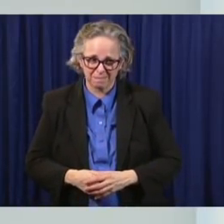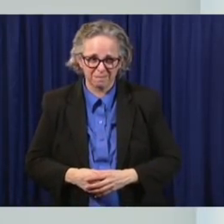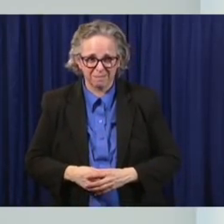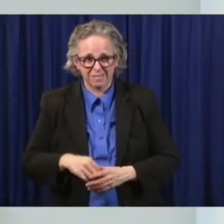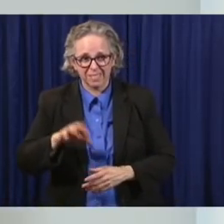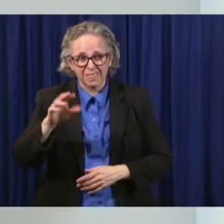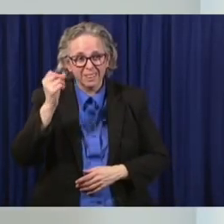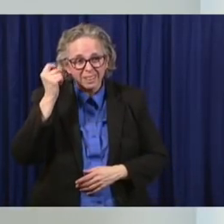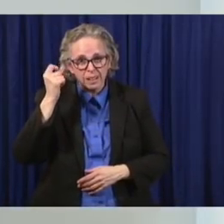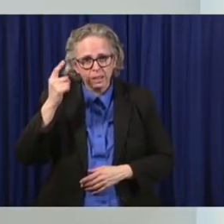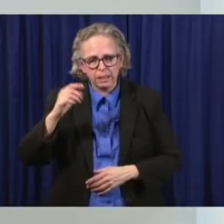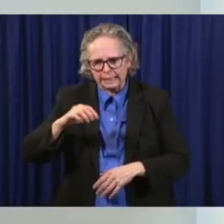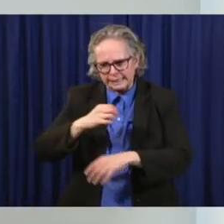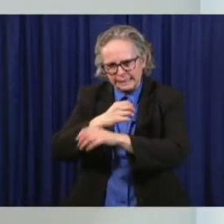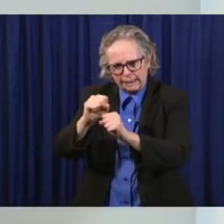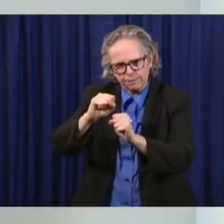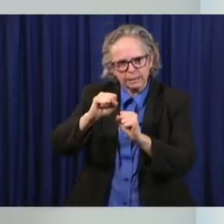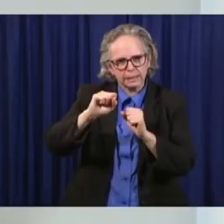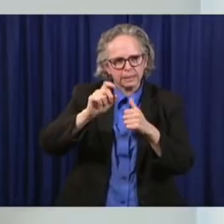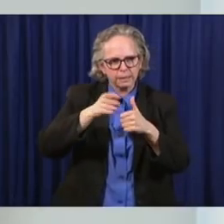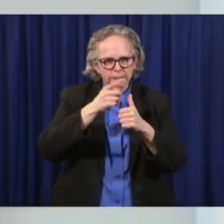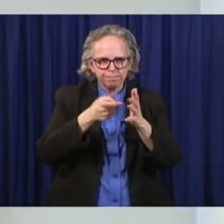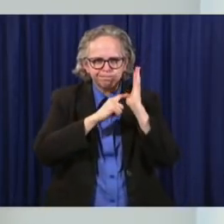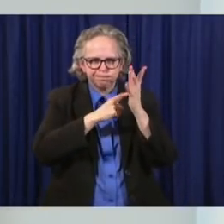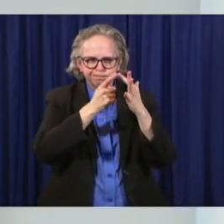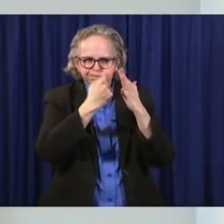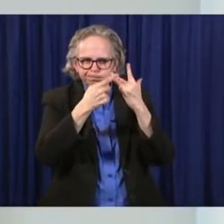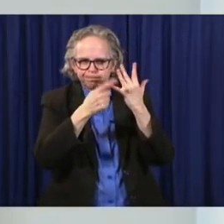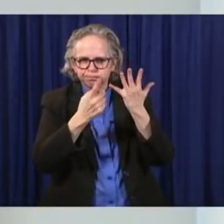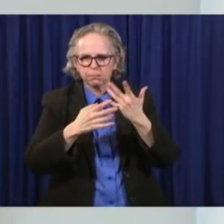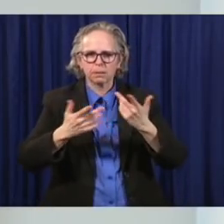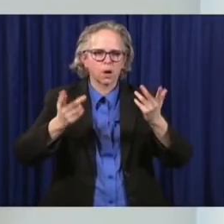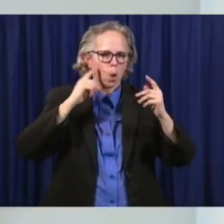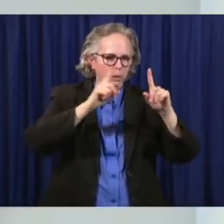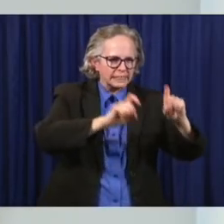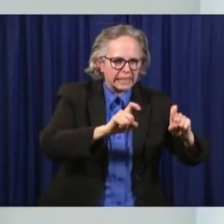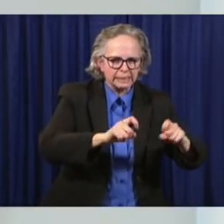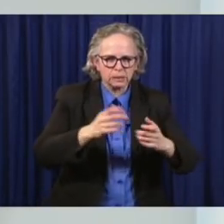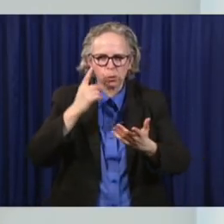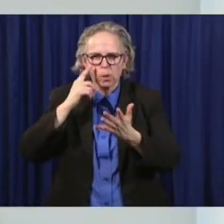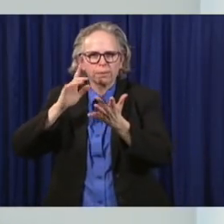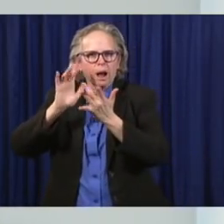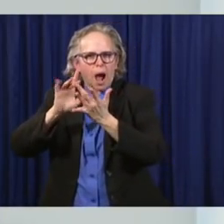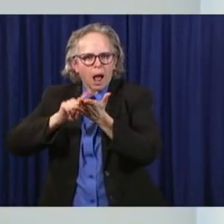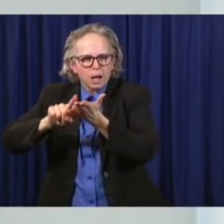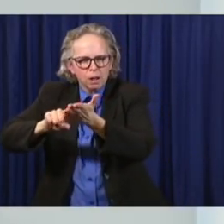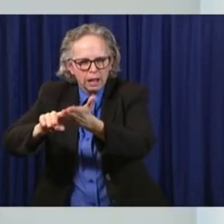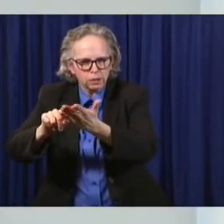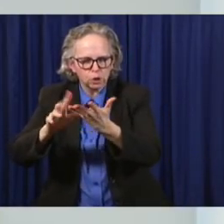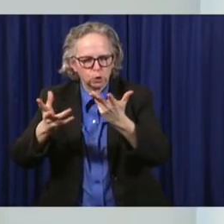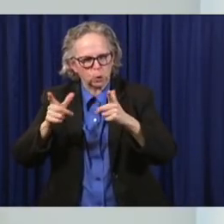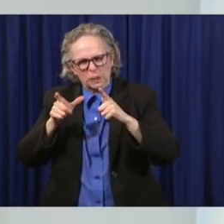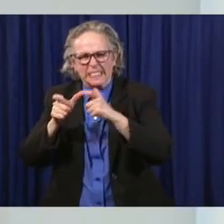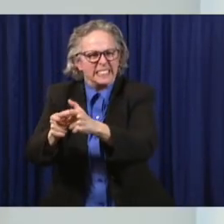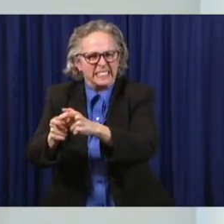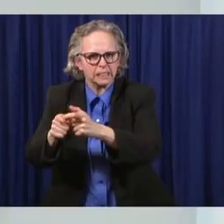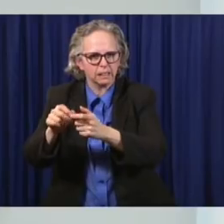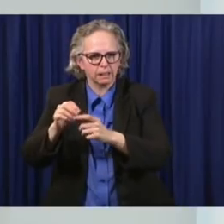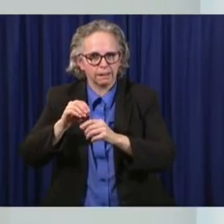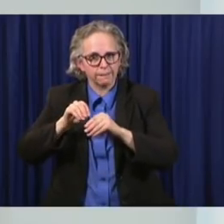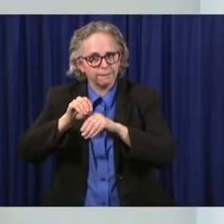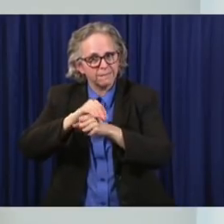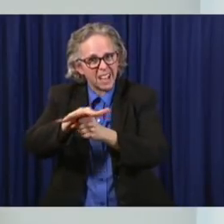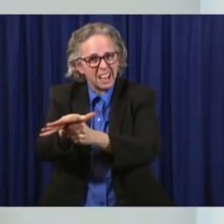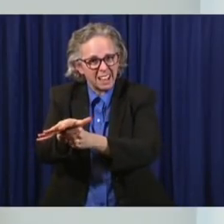help isolate the virus and limit its spread. But we have to be also disciplined as we go